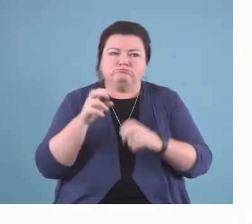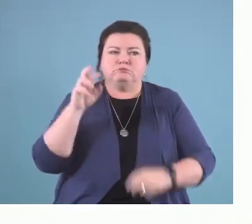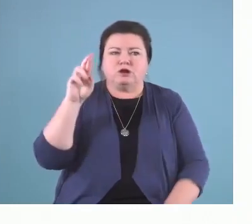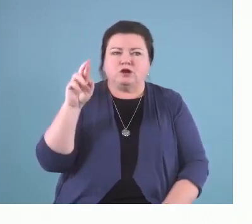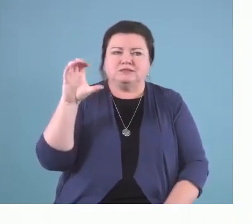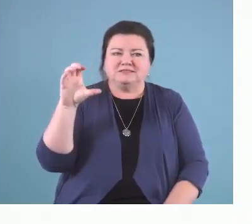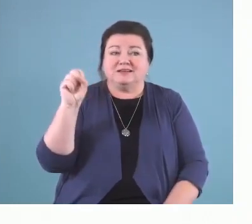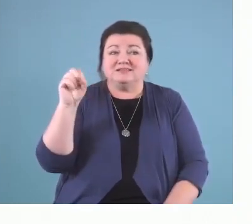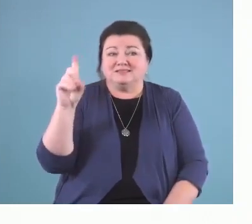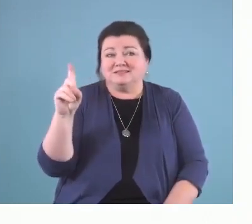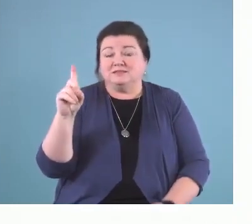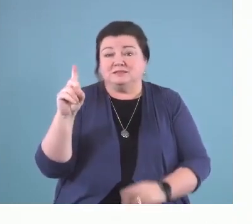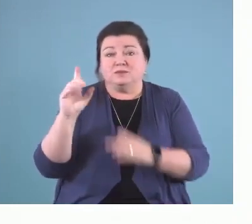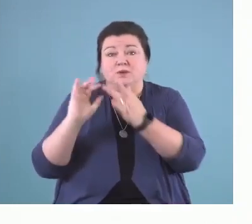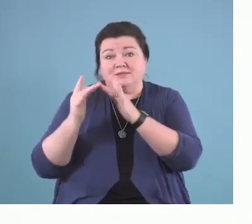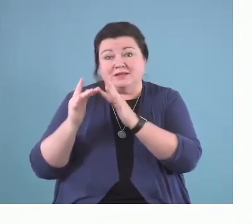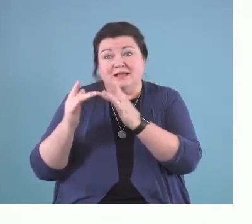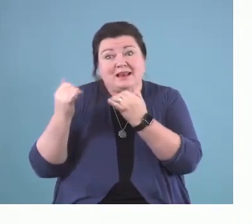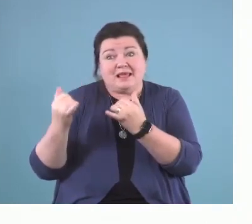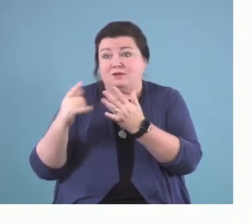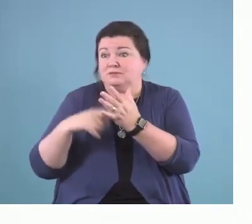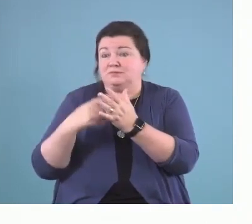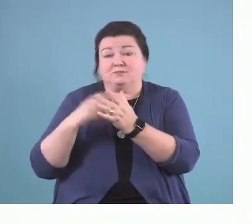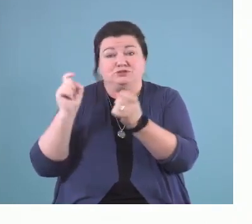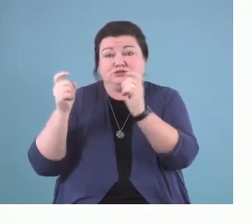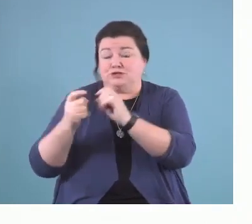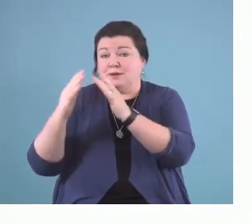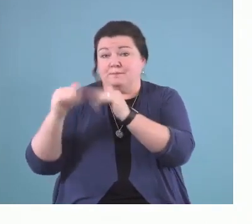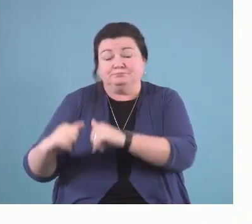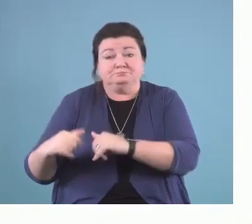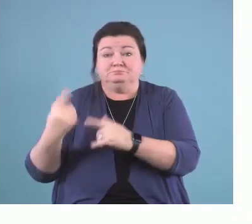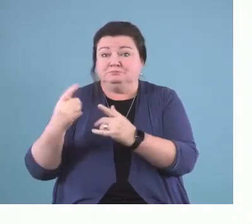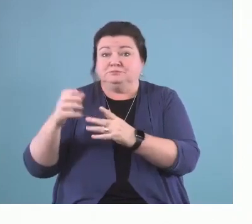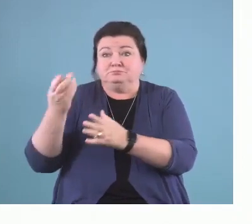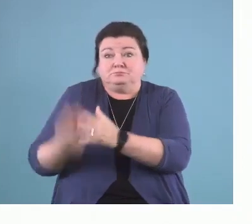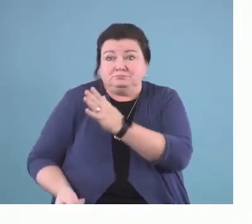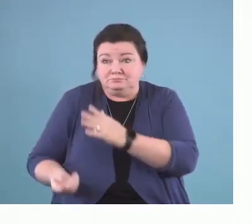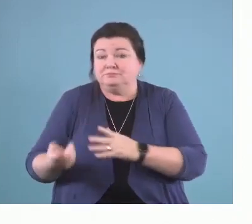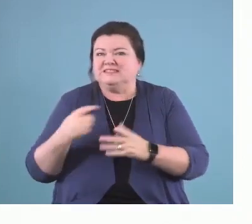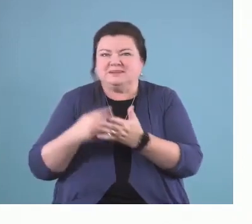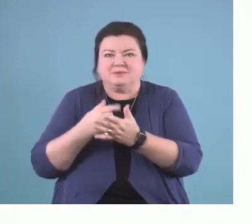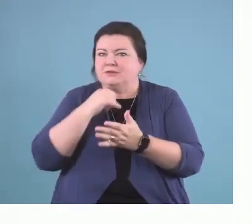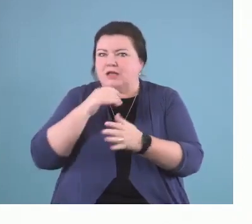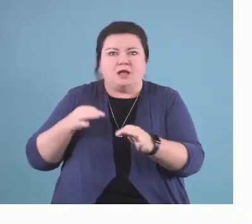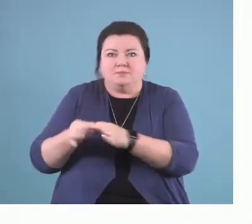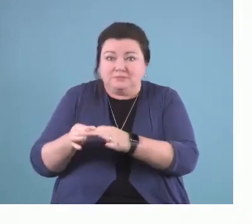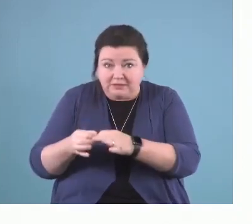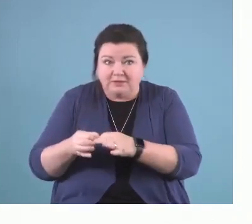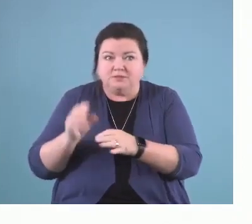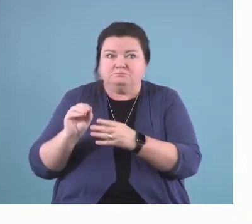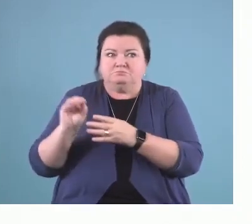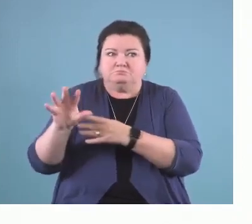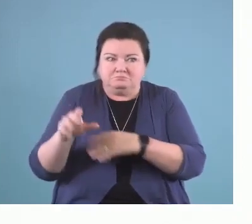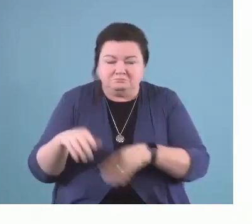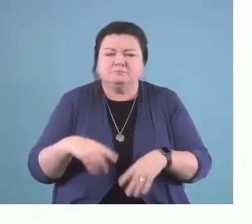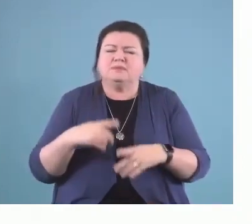not be in use anymore because websites are things that change, things become obsolete and they don't always get updated. But I